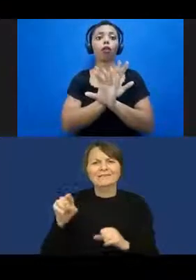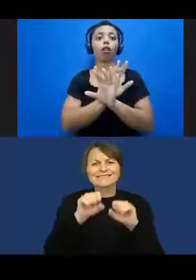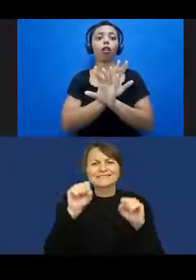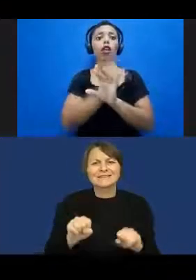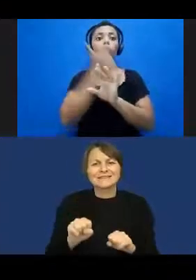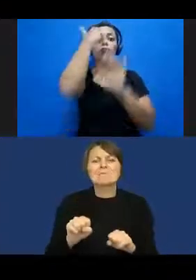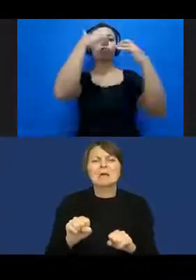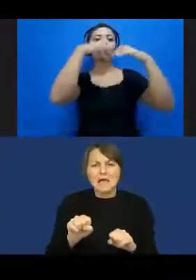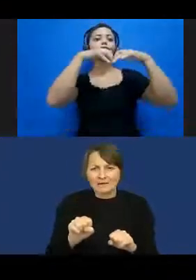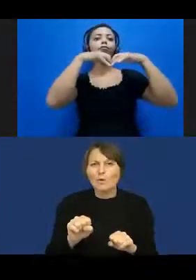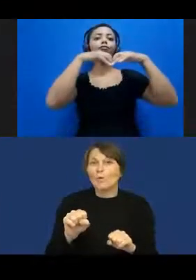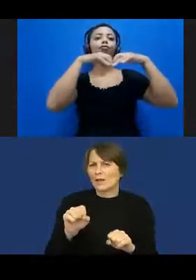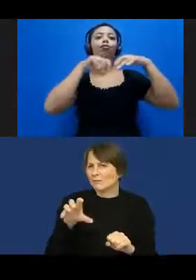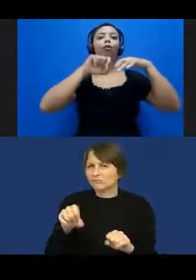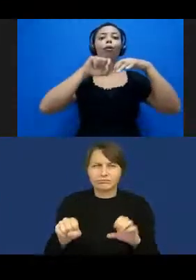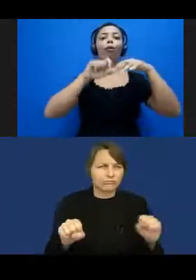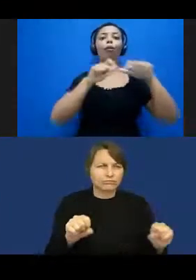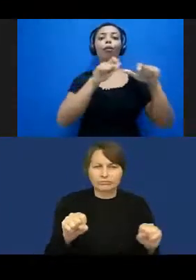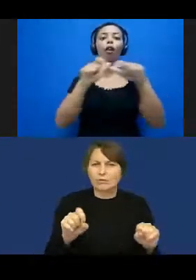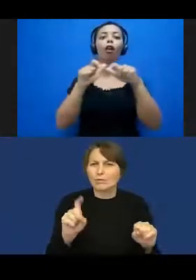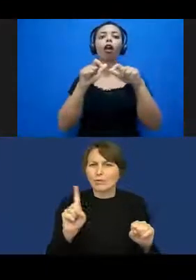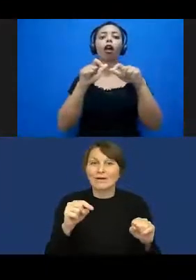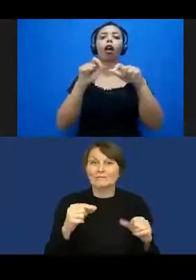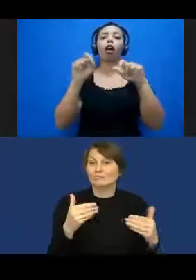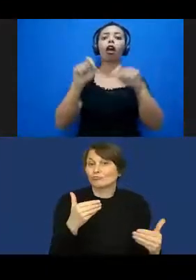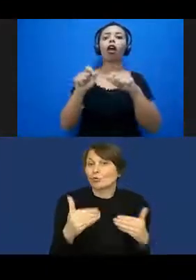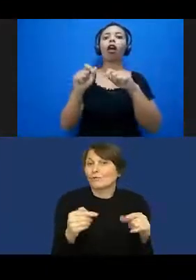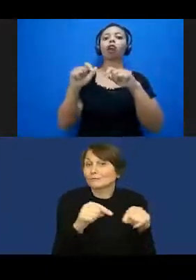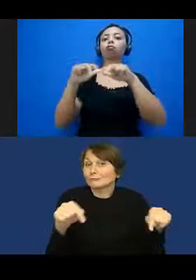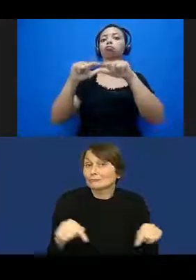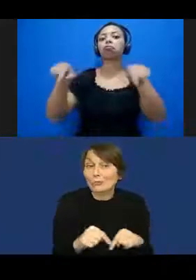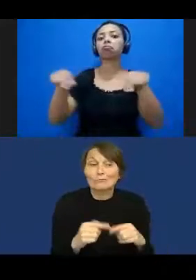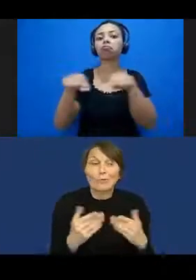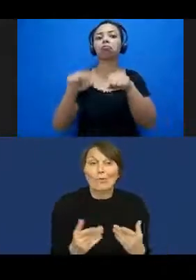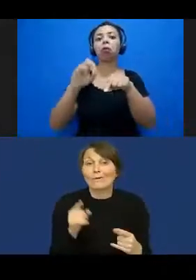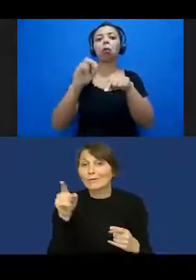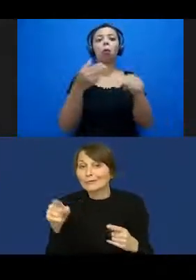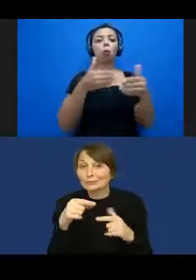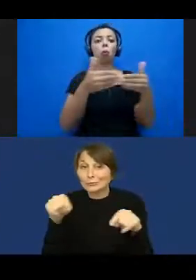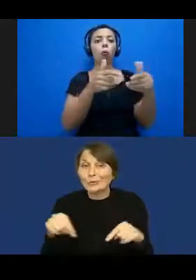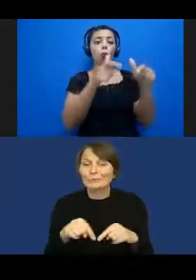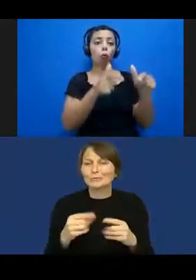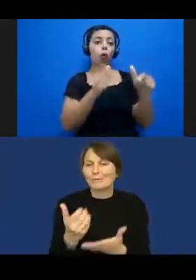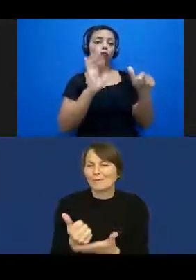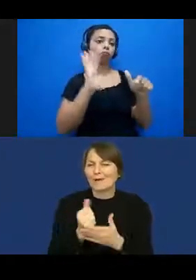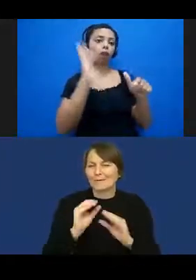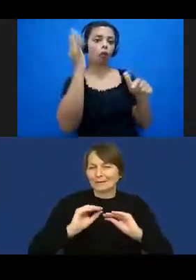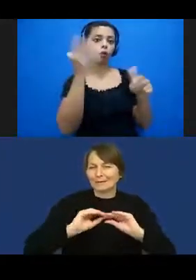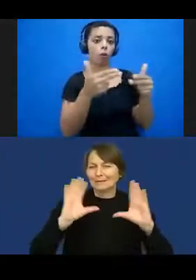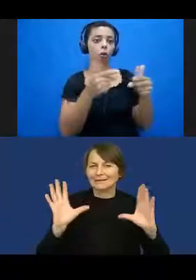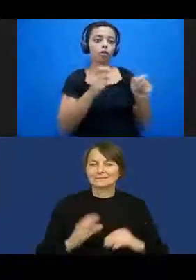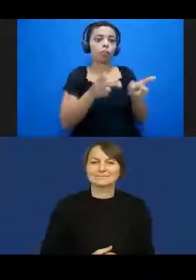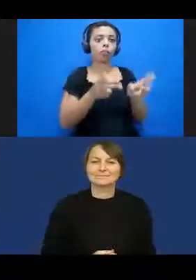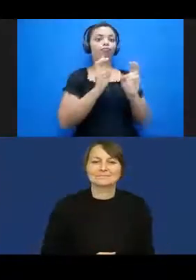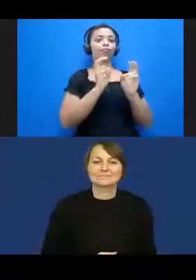you're located in the conference room, or whichever room it happens to recognize. Now also, the knowledge base